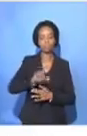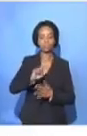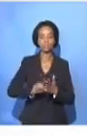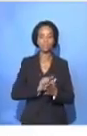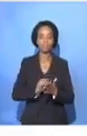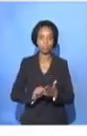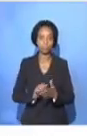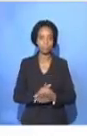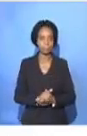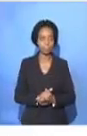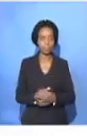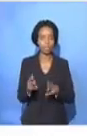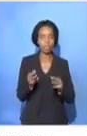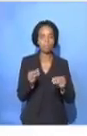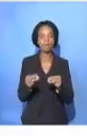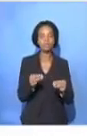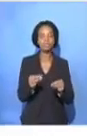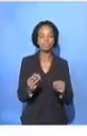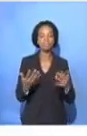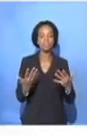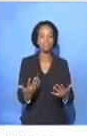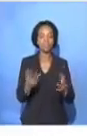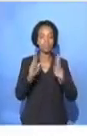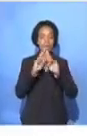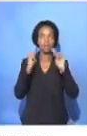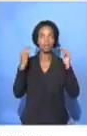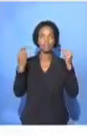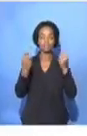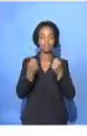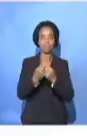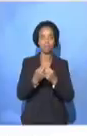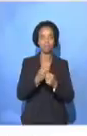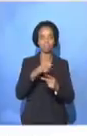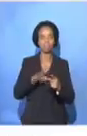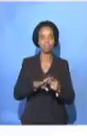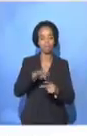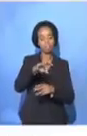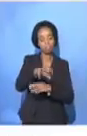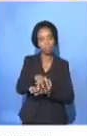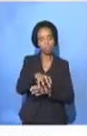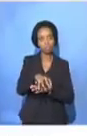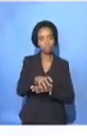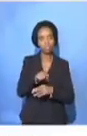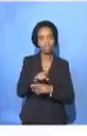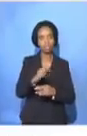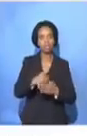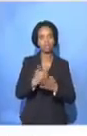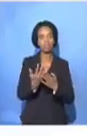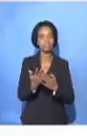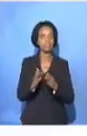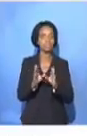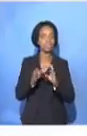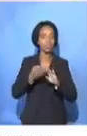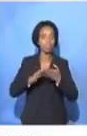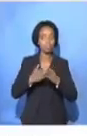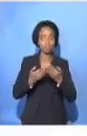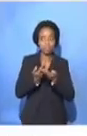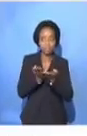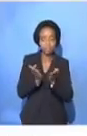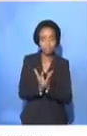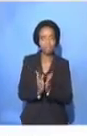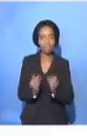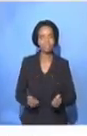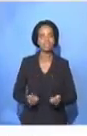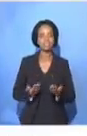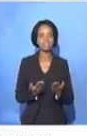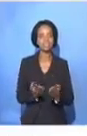The management of the national and provincial multi-party liaison committees which served as the